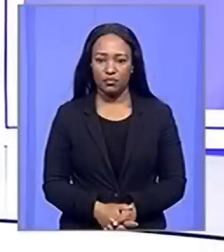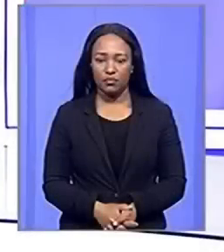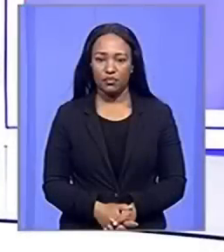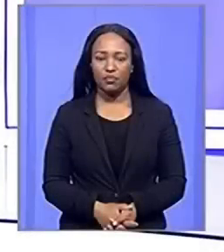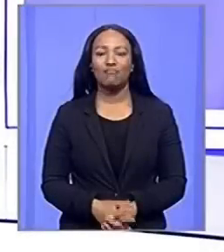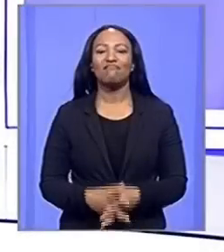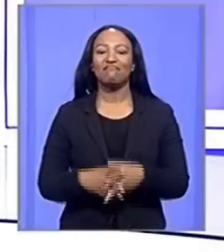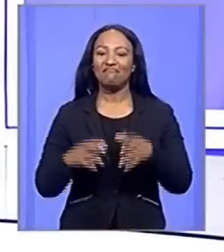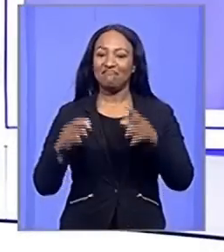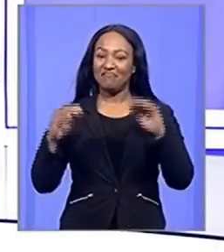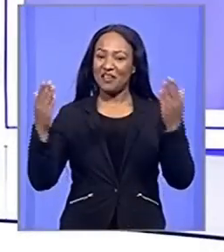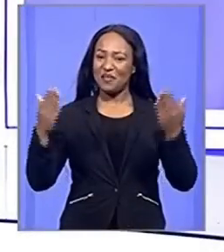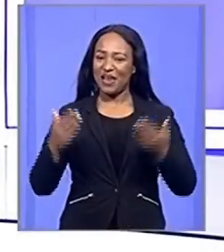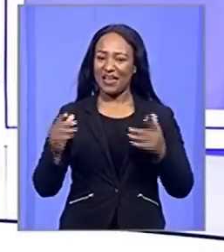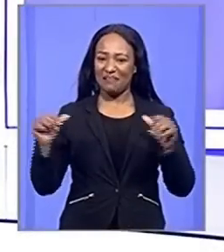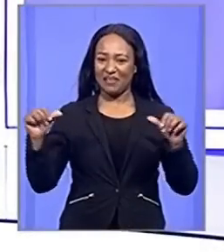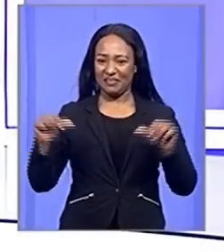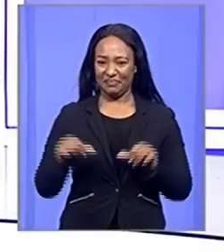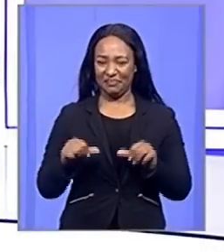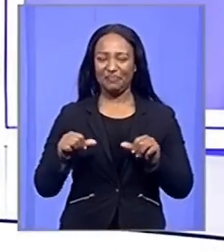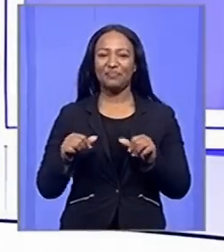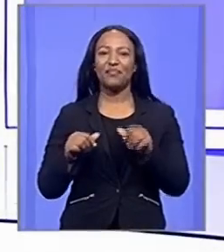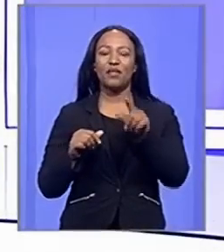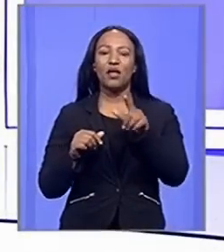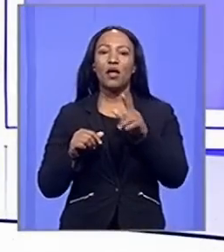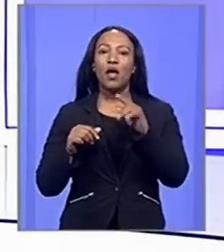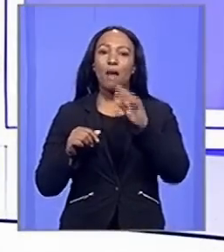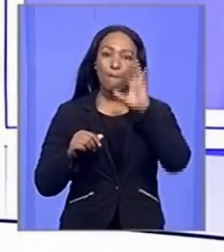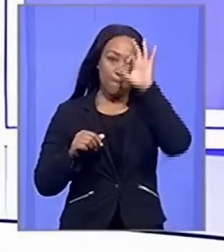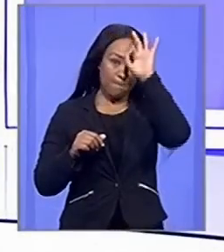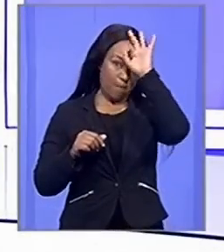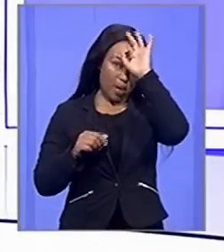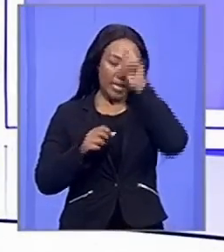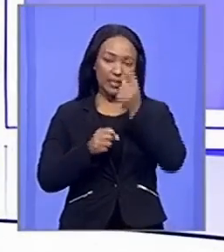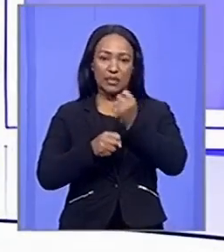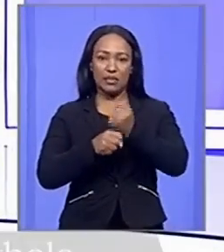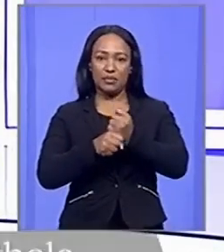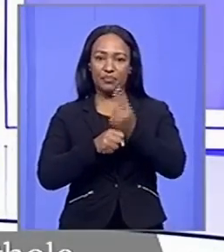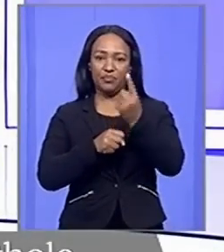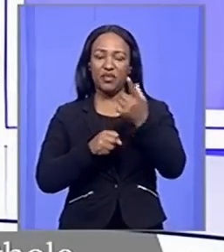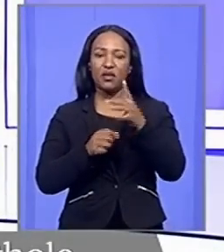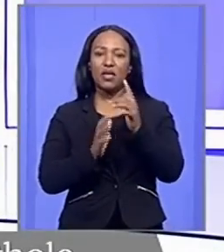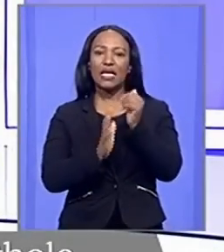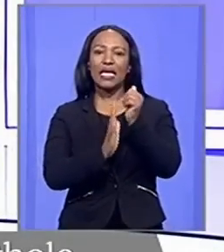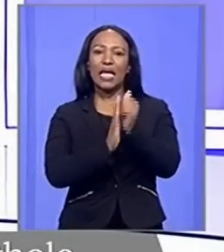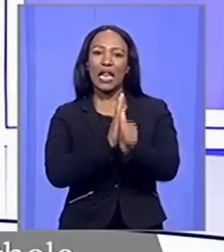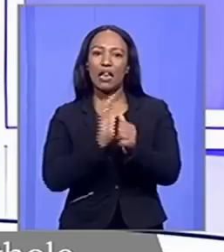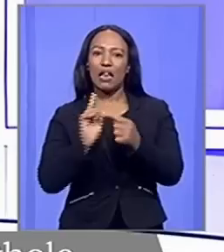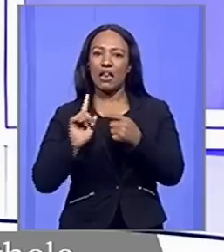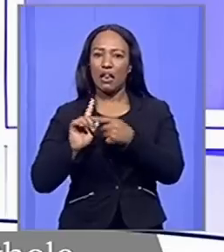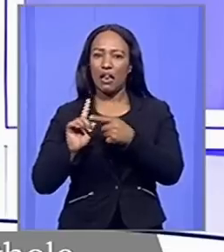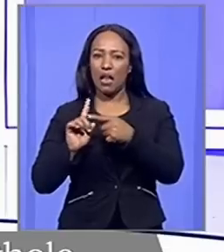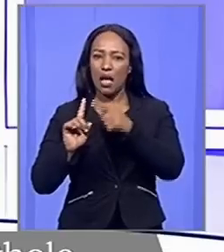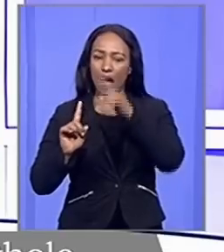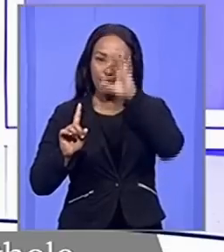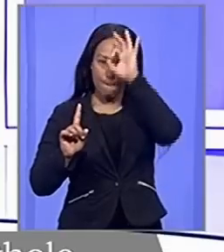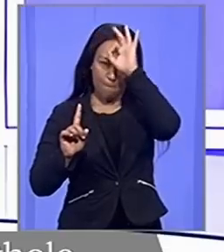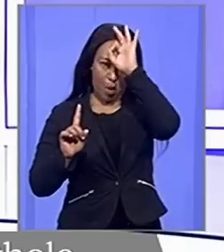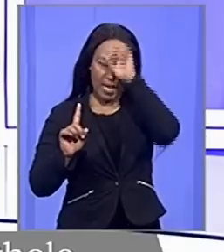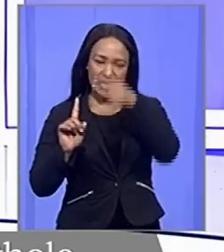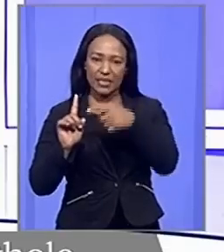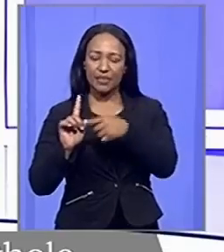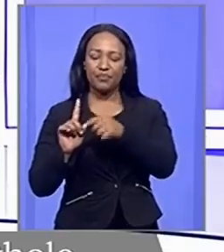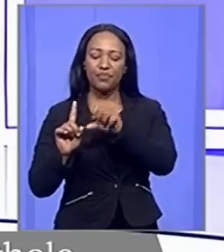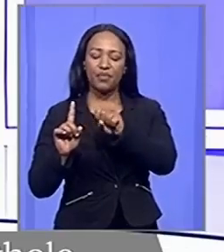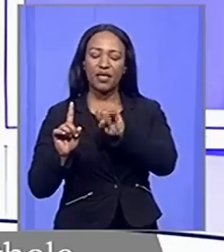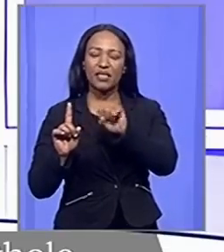Re sa buša re le amogela. Maphodisa a Gauteng a re a sa nyakišiša polao ya lephodisa la dinyakišišo tša forensiki Benedict Sithole yeo